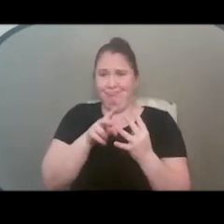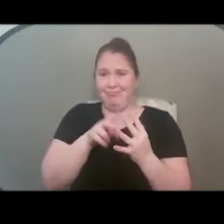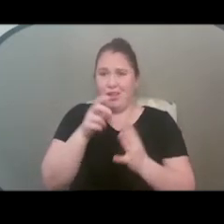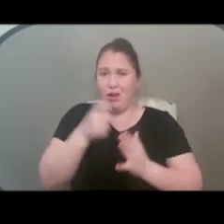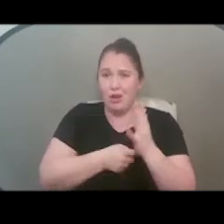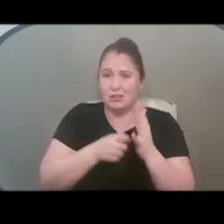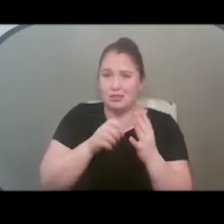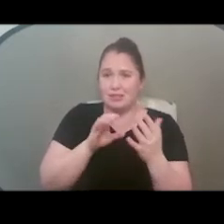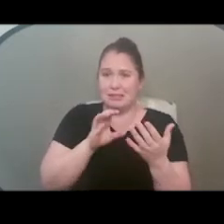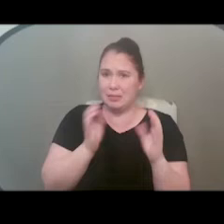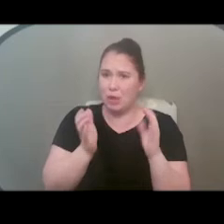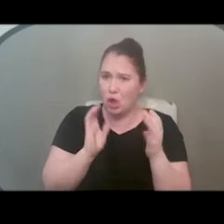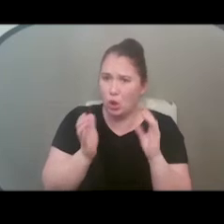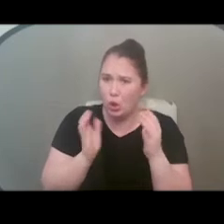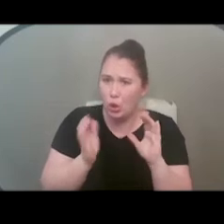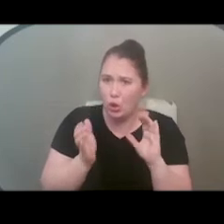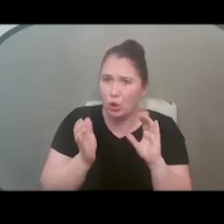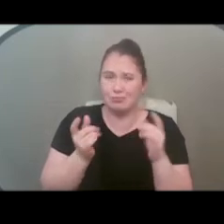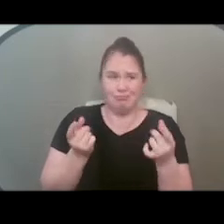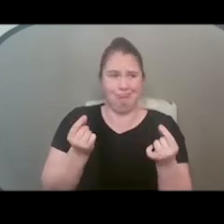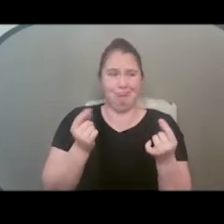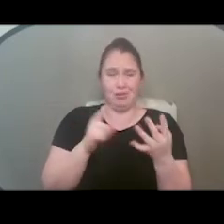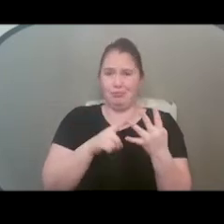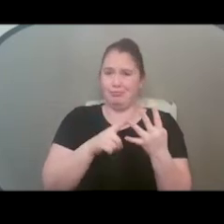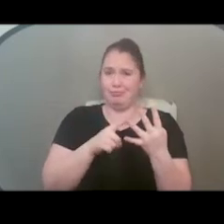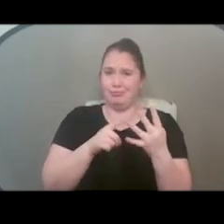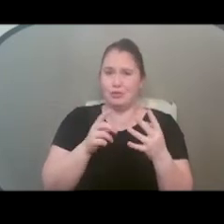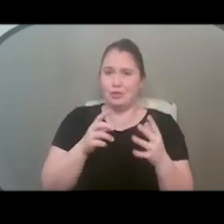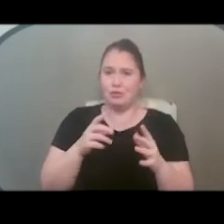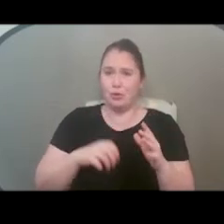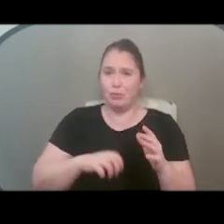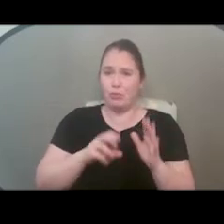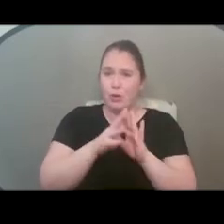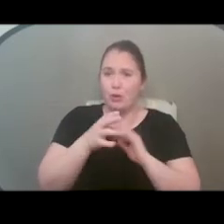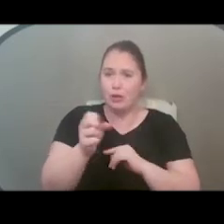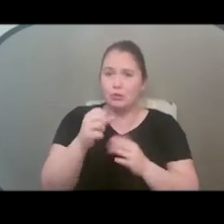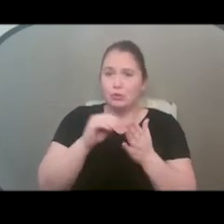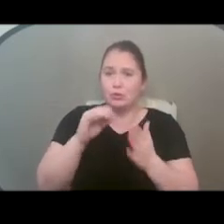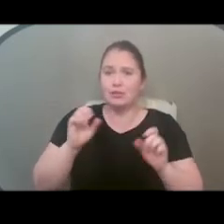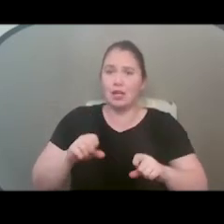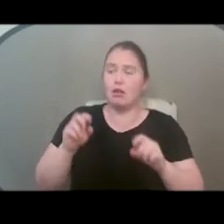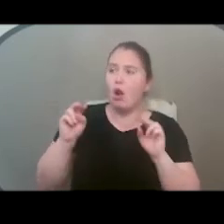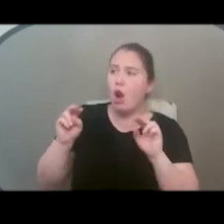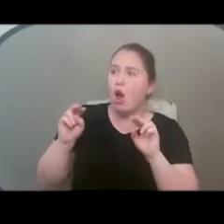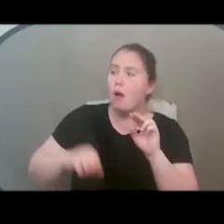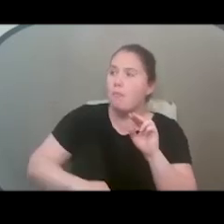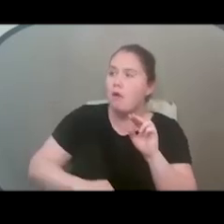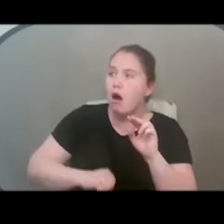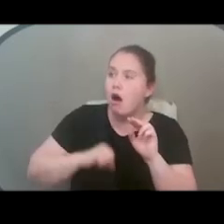brand new facility for students to take pride in and be able to do much more? But that's just.